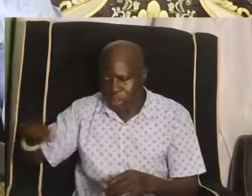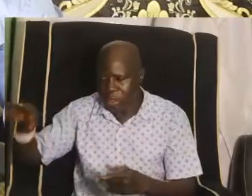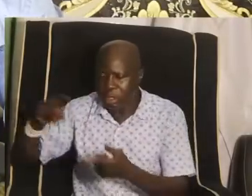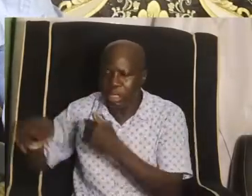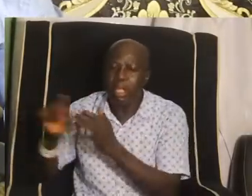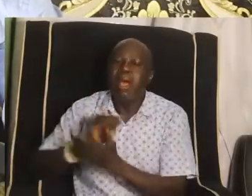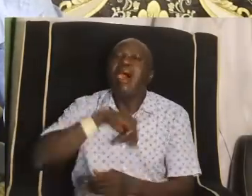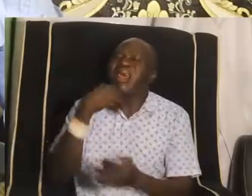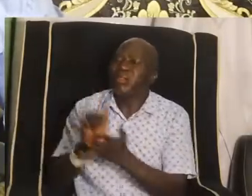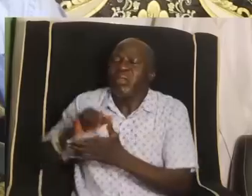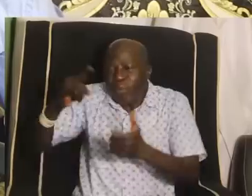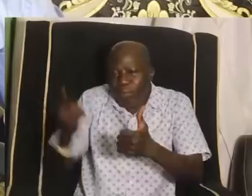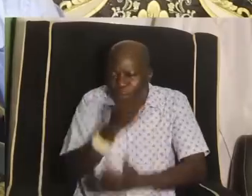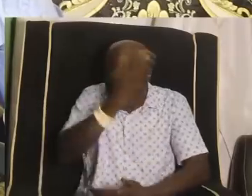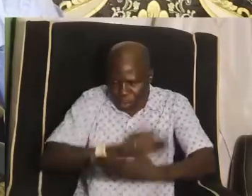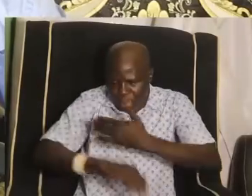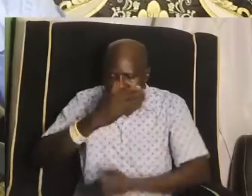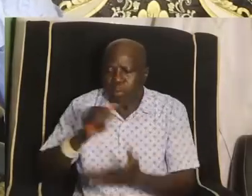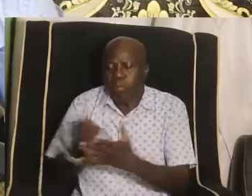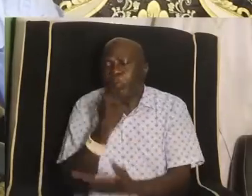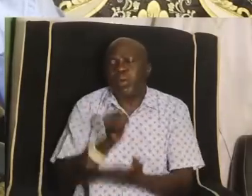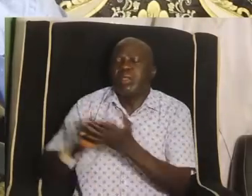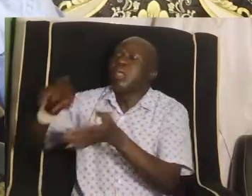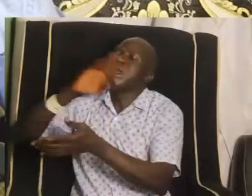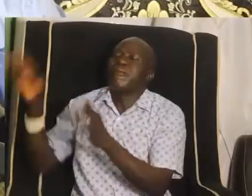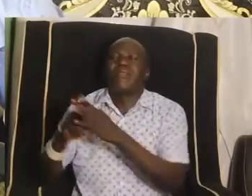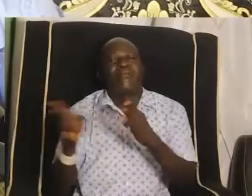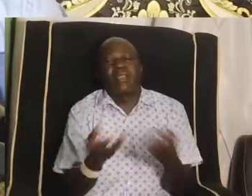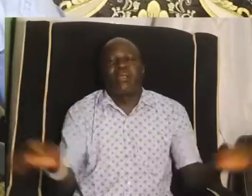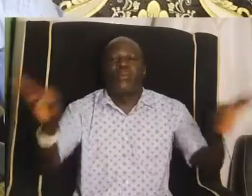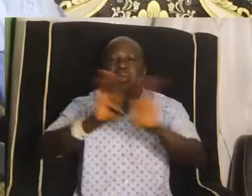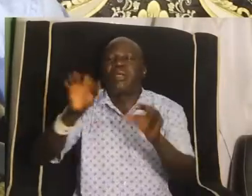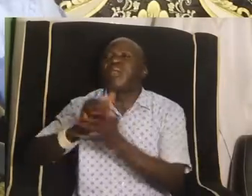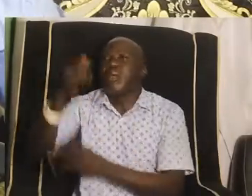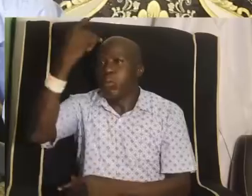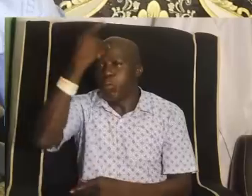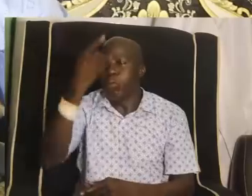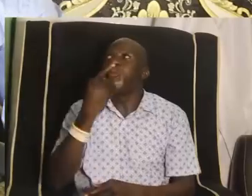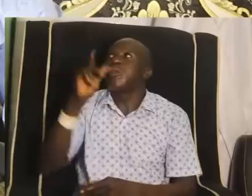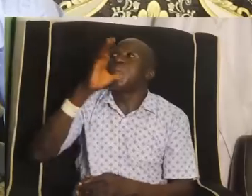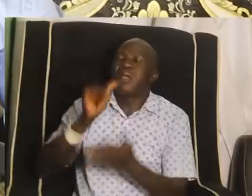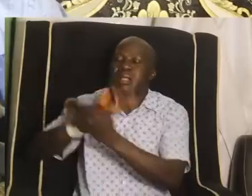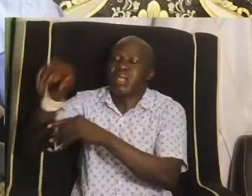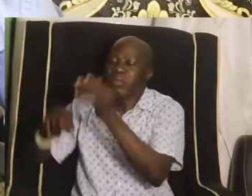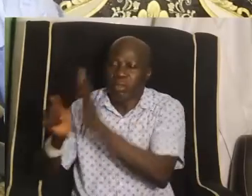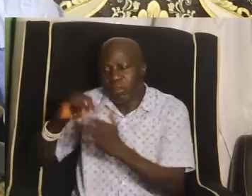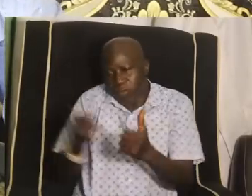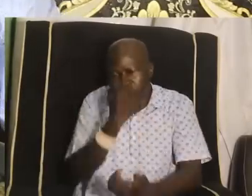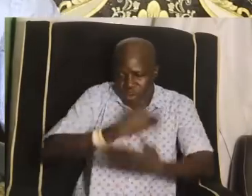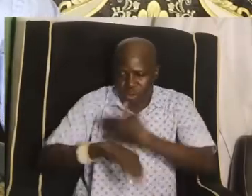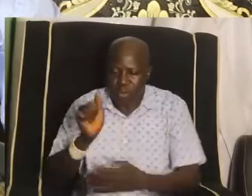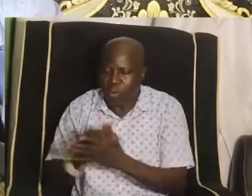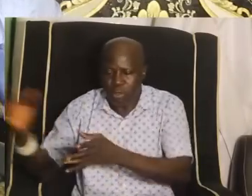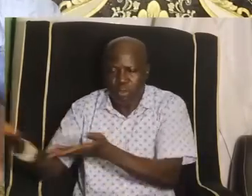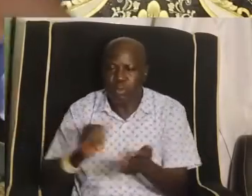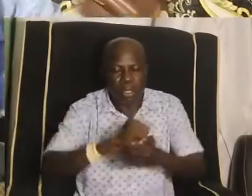children. So when you tell people that your firstborn is very important, mother and his firstborn are firstborn. If your firstborn is